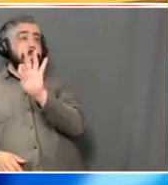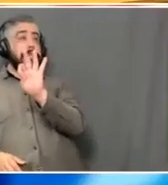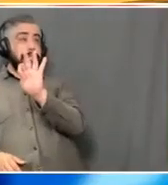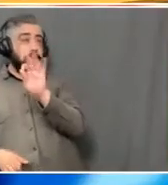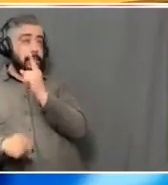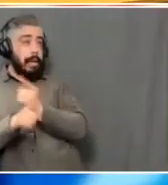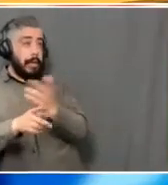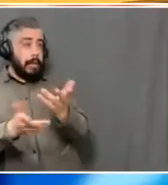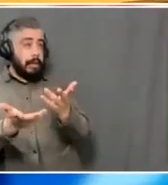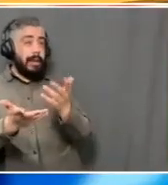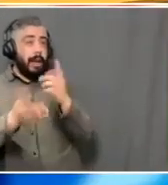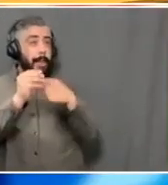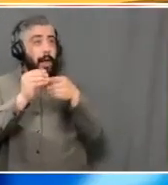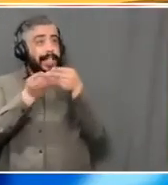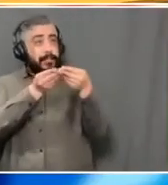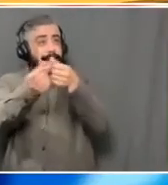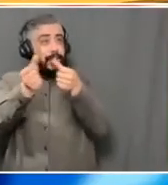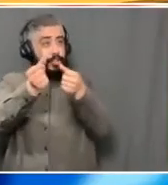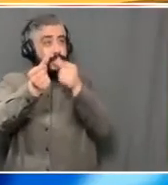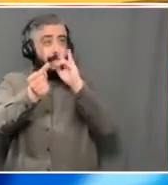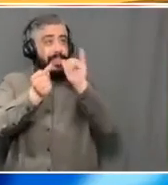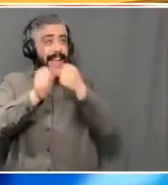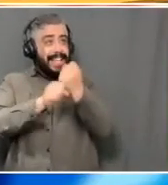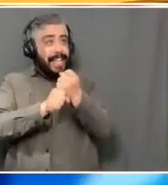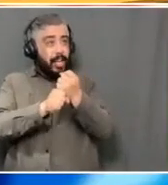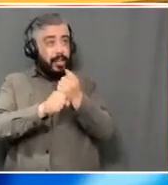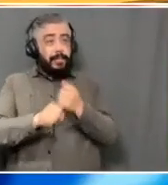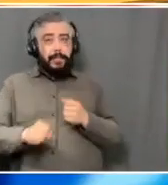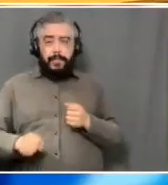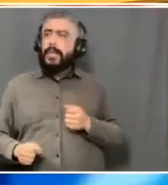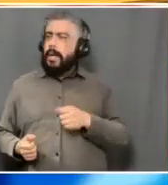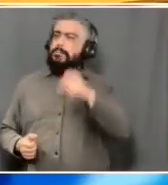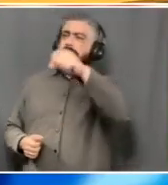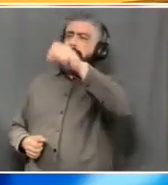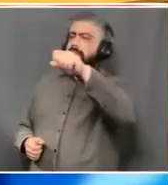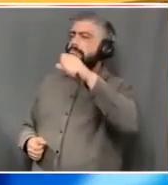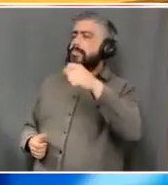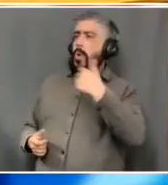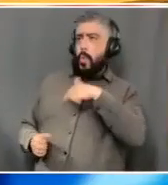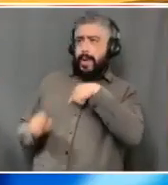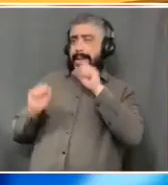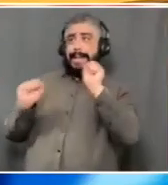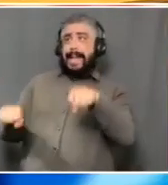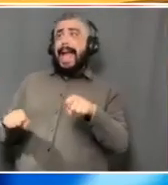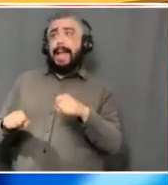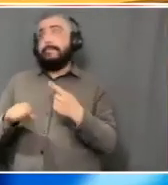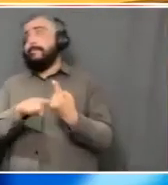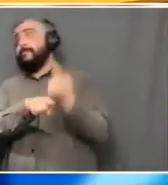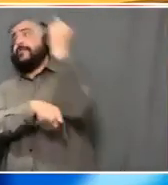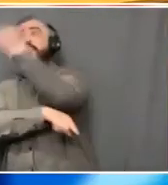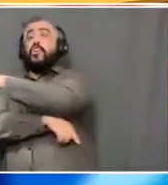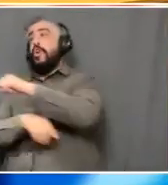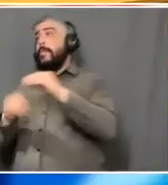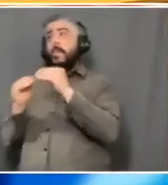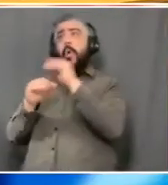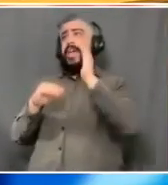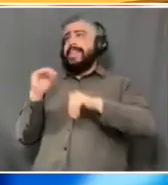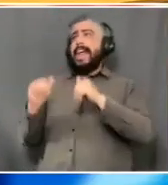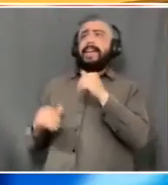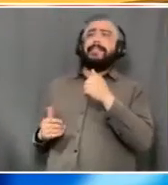of expenditures. Yeah. So, yeah. Just Certainly, wanted to see. and we can even go further back than 14, 15.